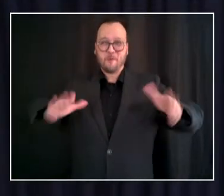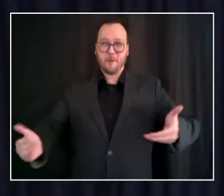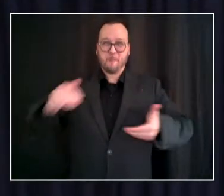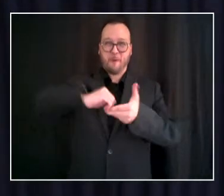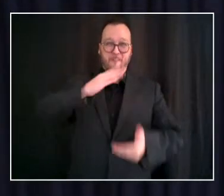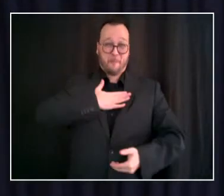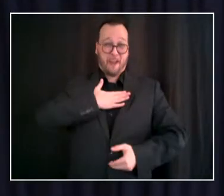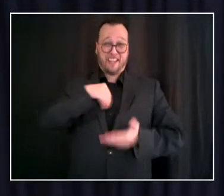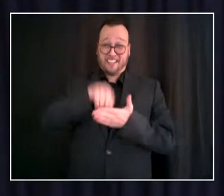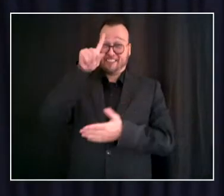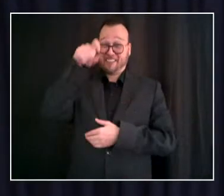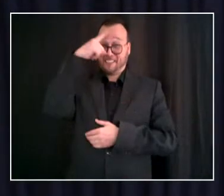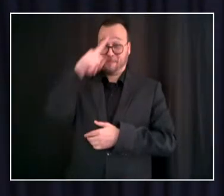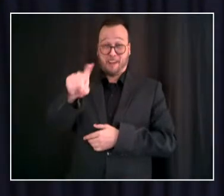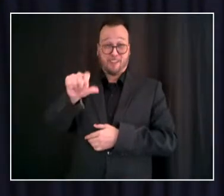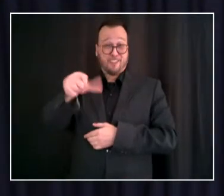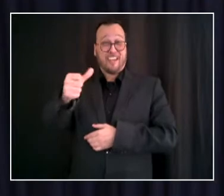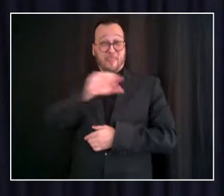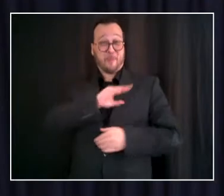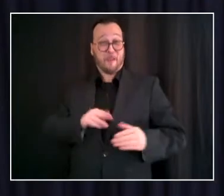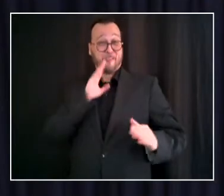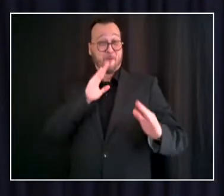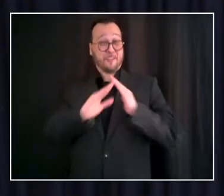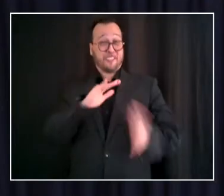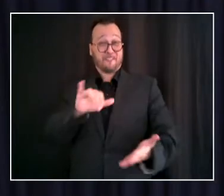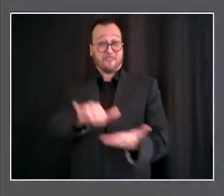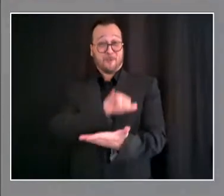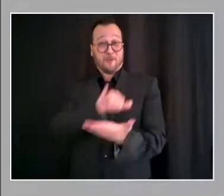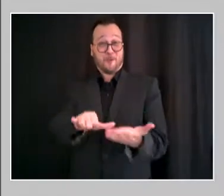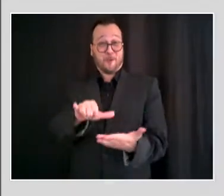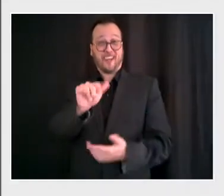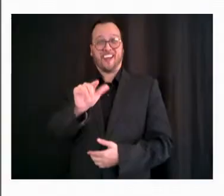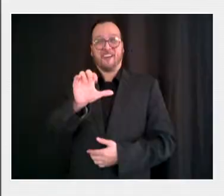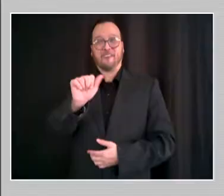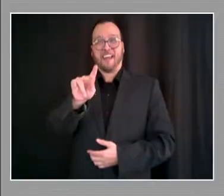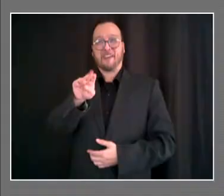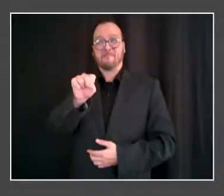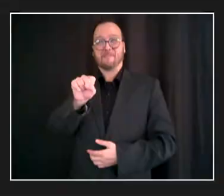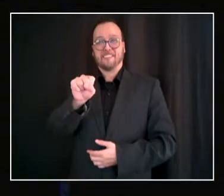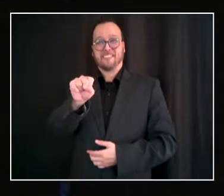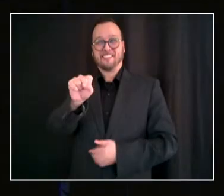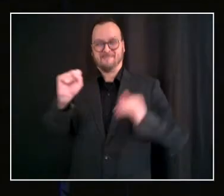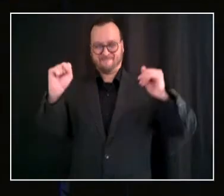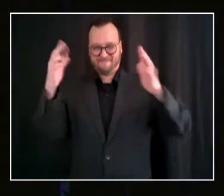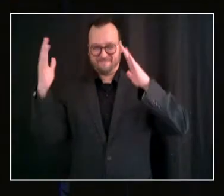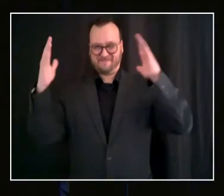the 110th Mayor of the City of New York, Eric Adams.